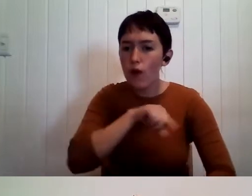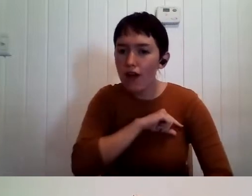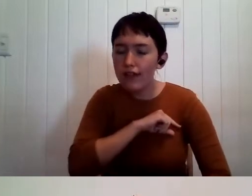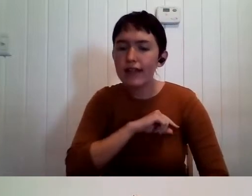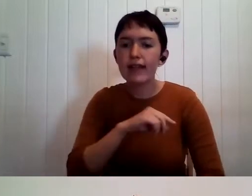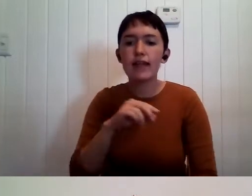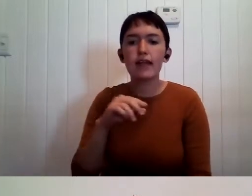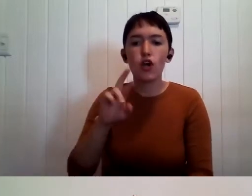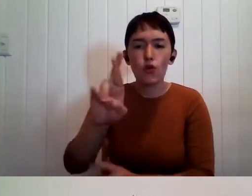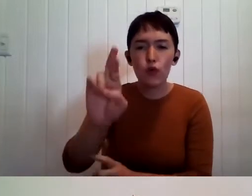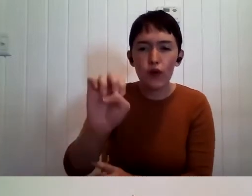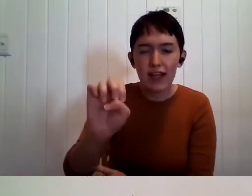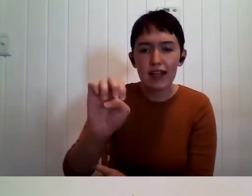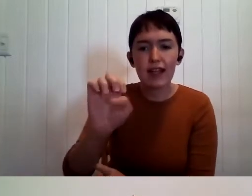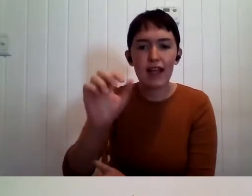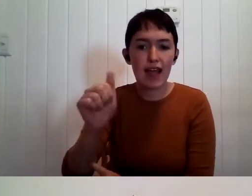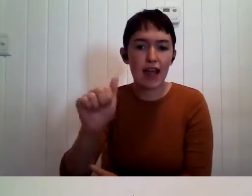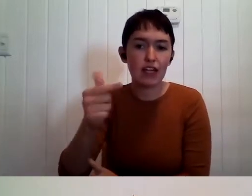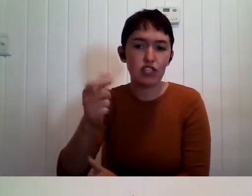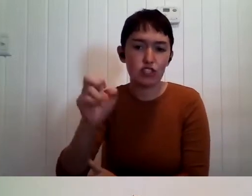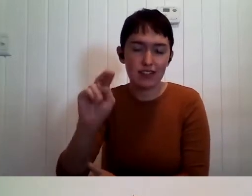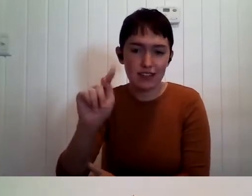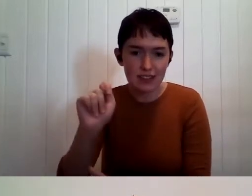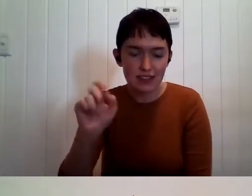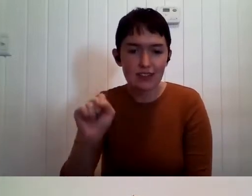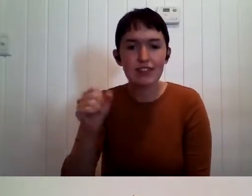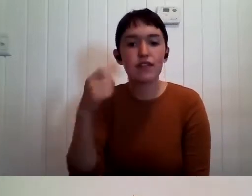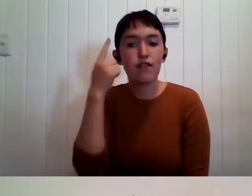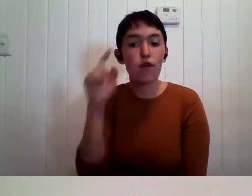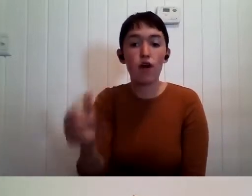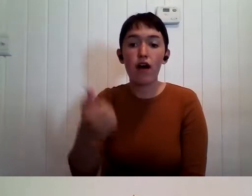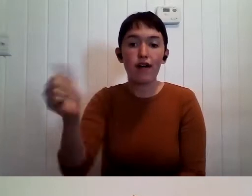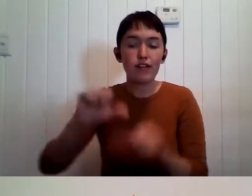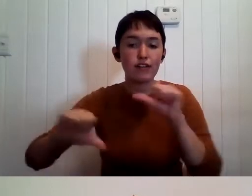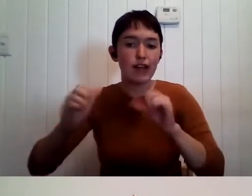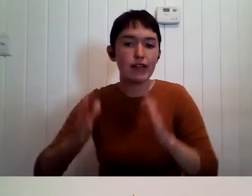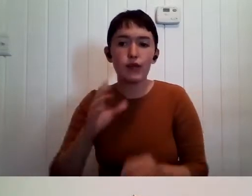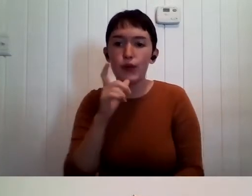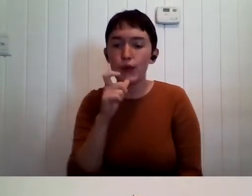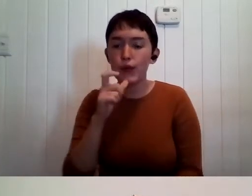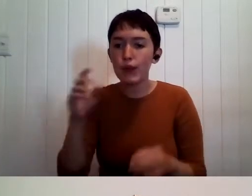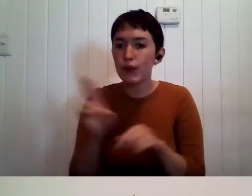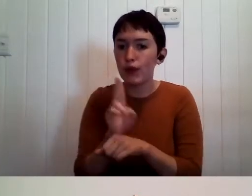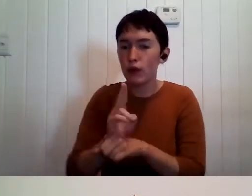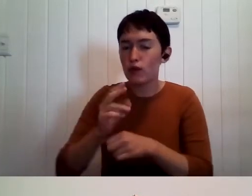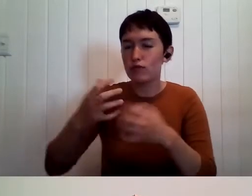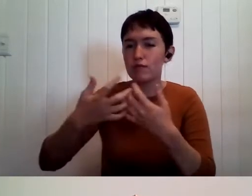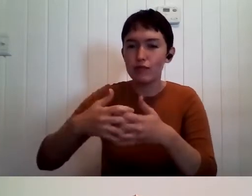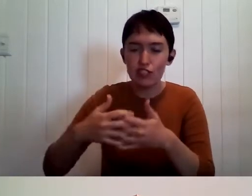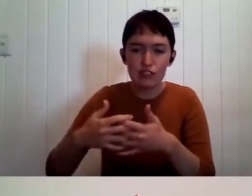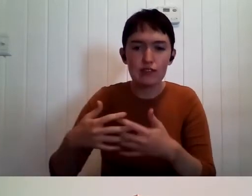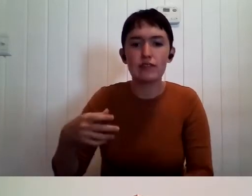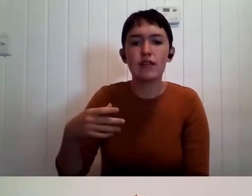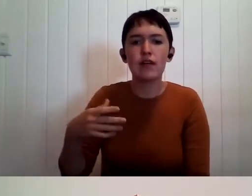the scientists who then go use them and maybe do DNA sequencing or any various other numbers of things that you produce. What